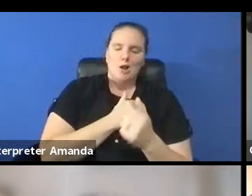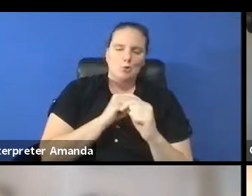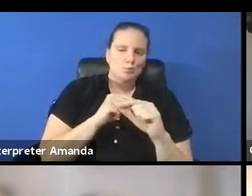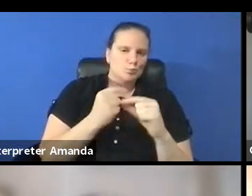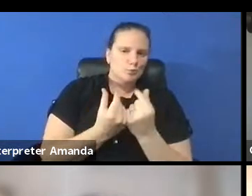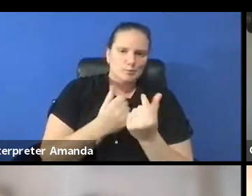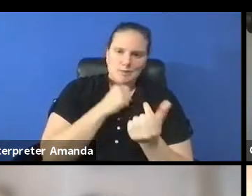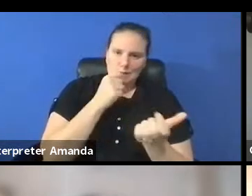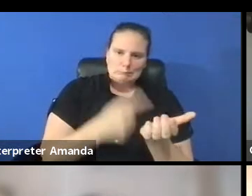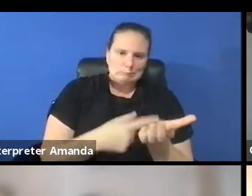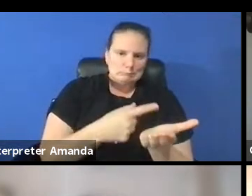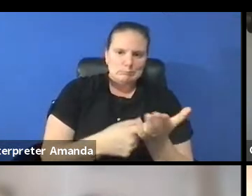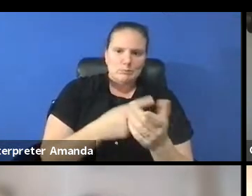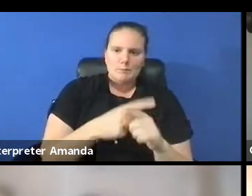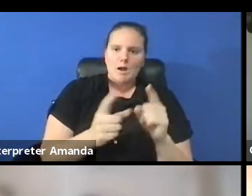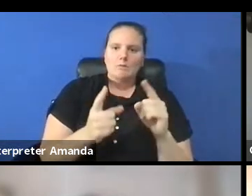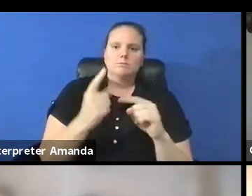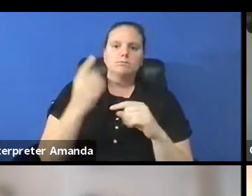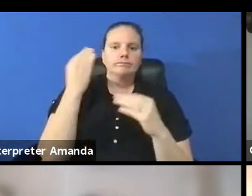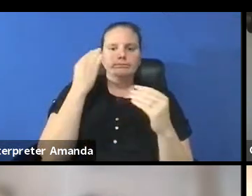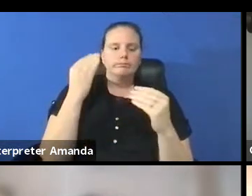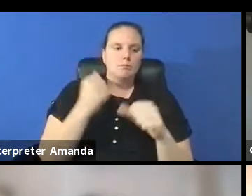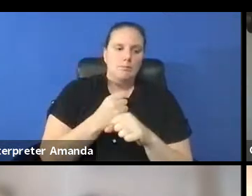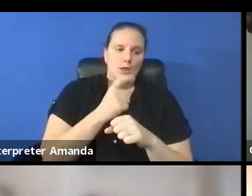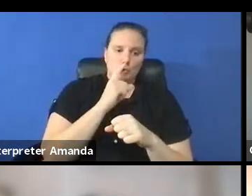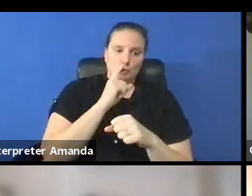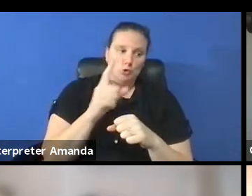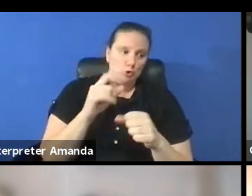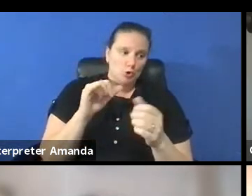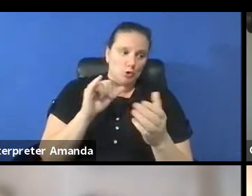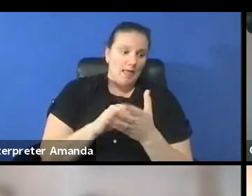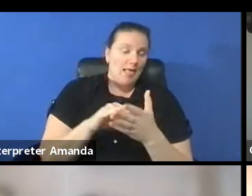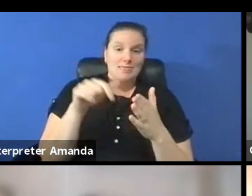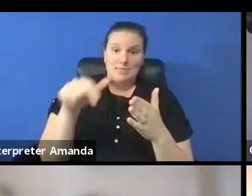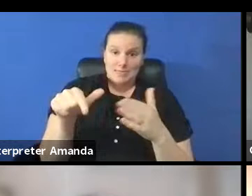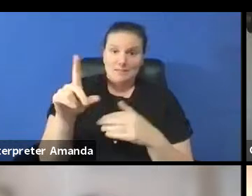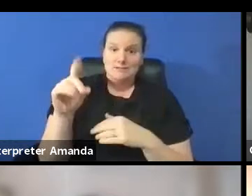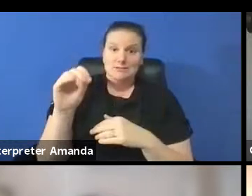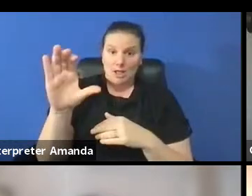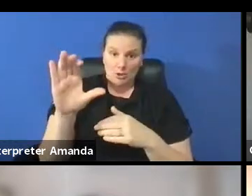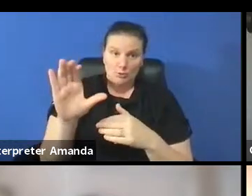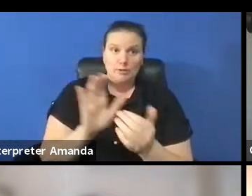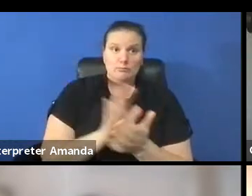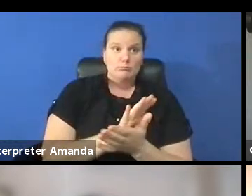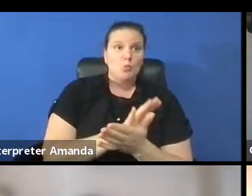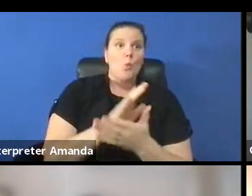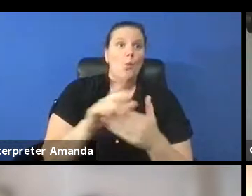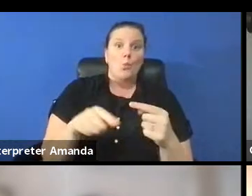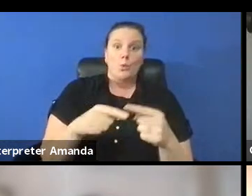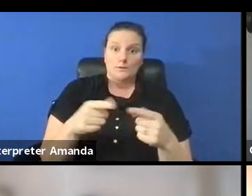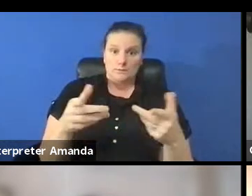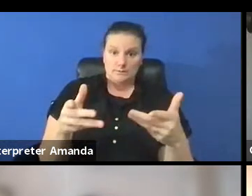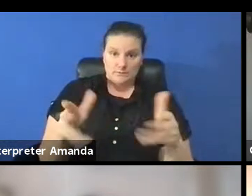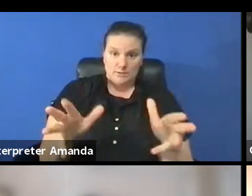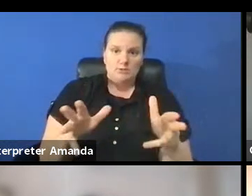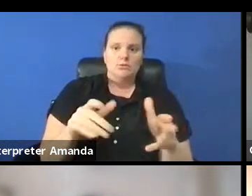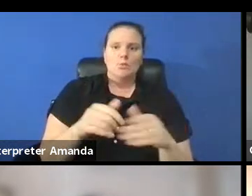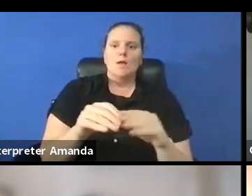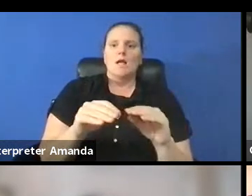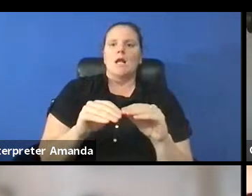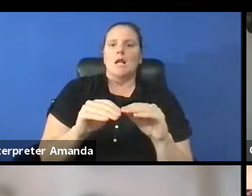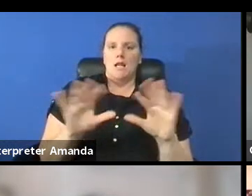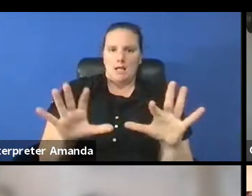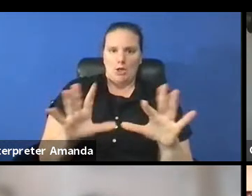was slightly inferred by making sure that this document, when it is completed, that we are clear